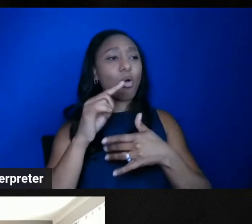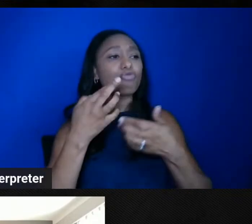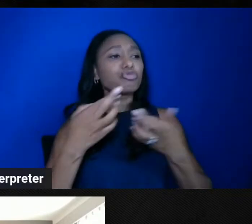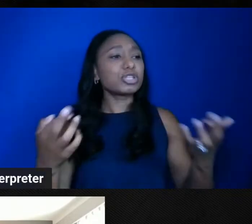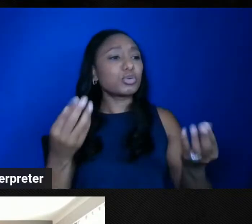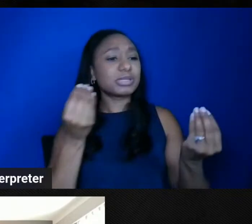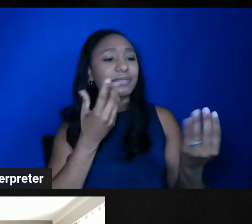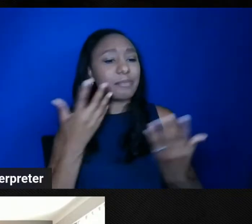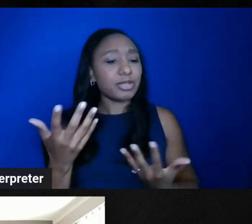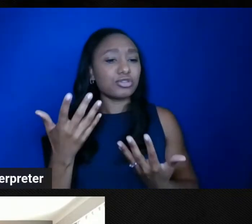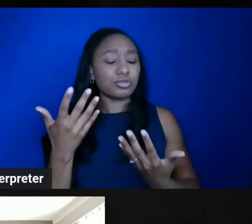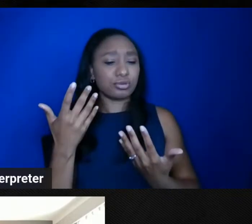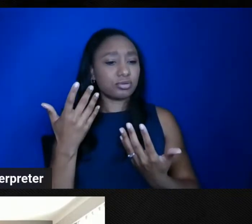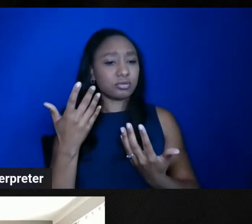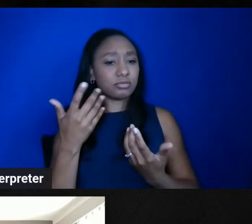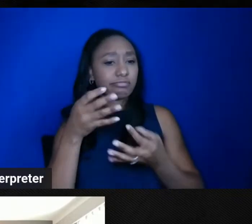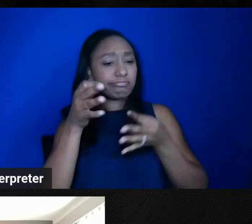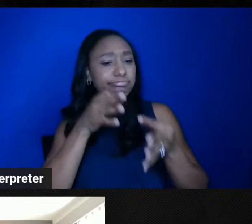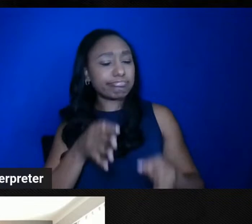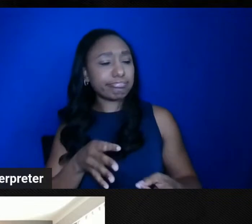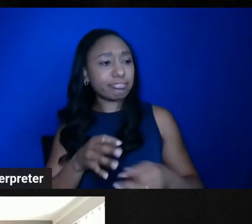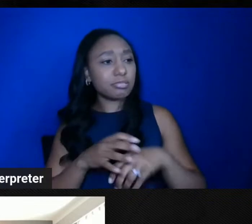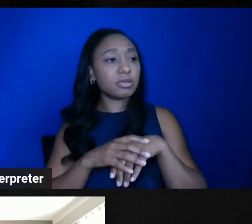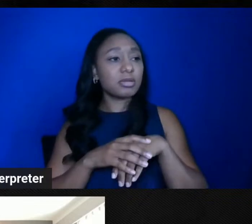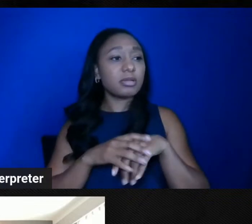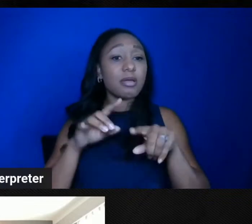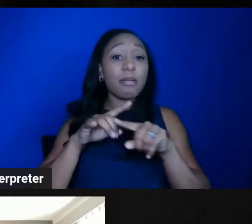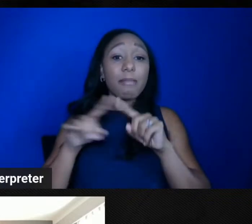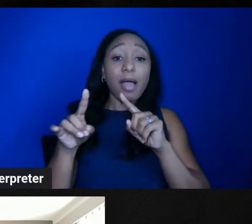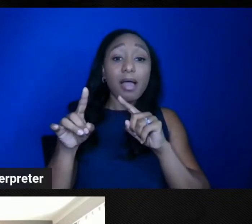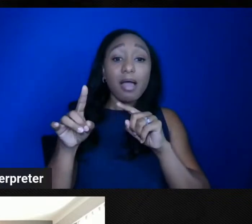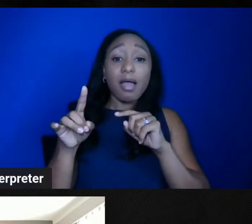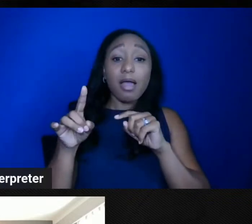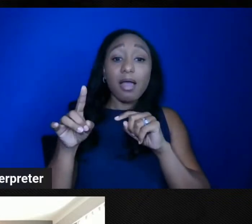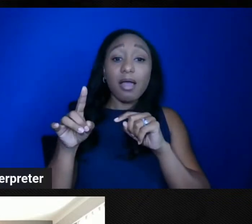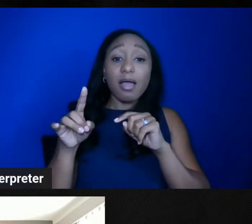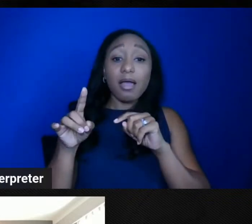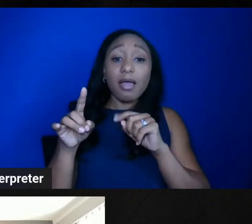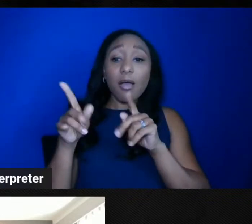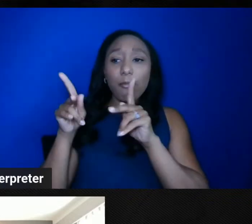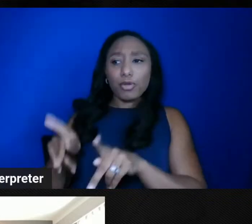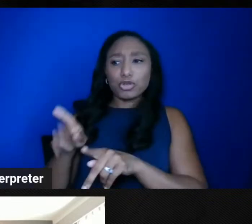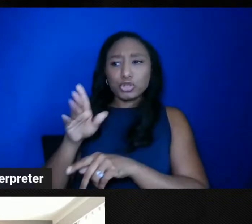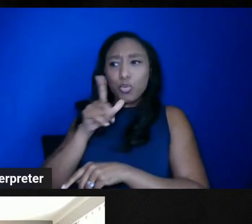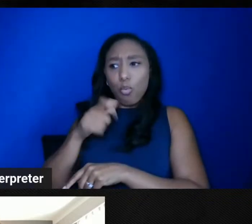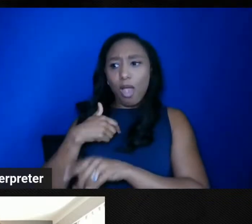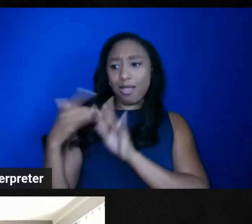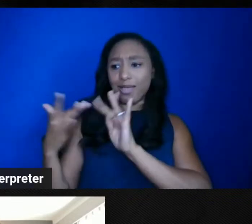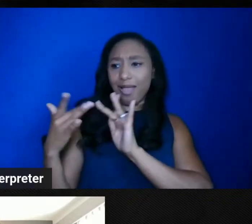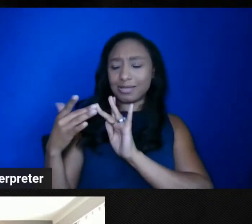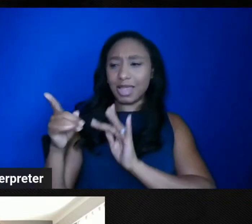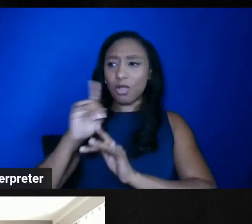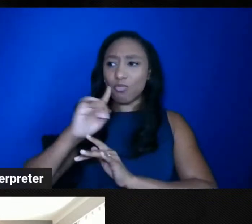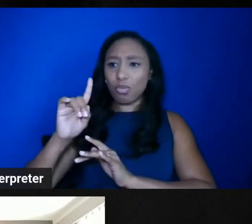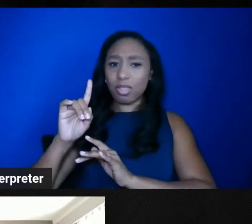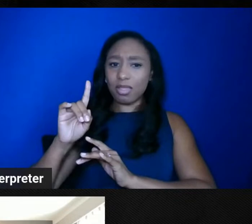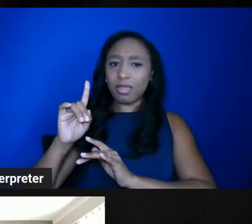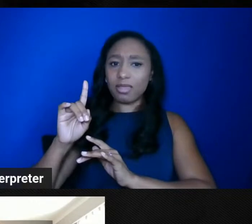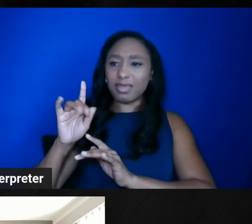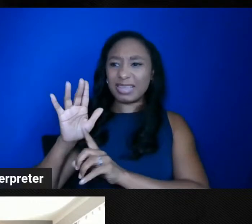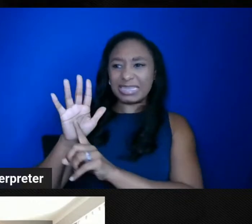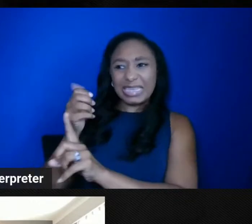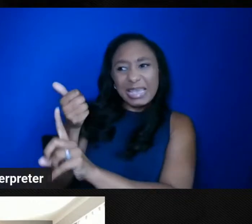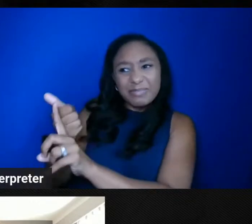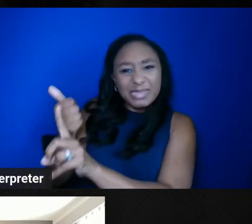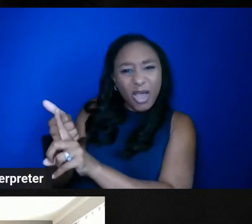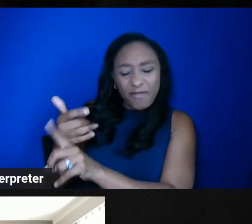Northup went by sea, not by land, but he gives you some psychological insight into what it's like to be ripped apart from your